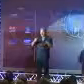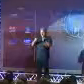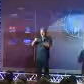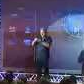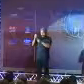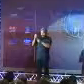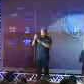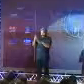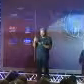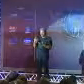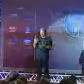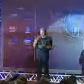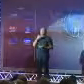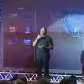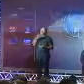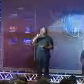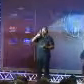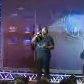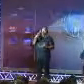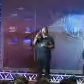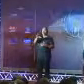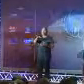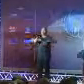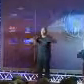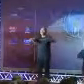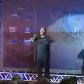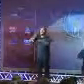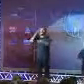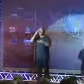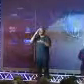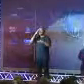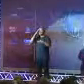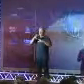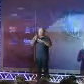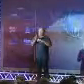how many of these machines are going to pay money and union dues to your